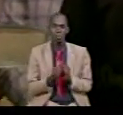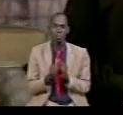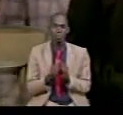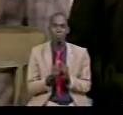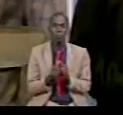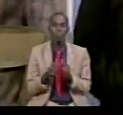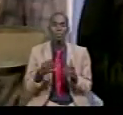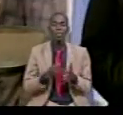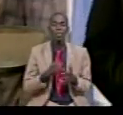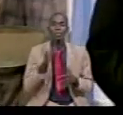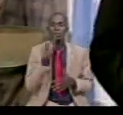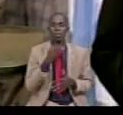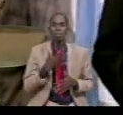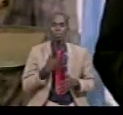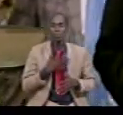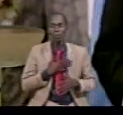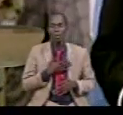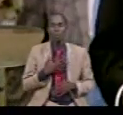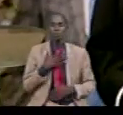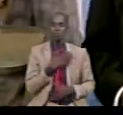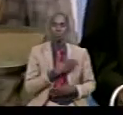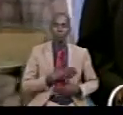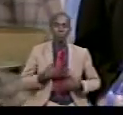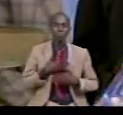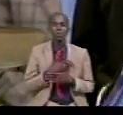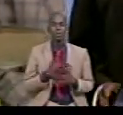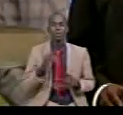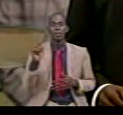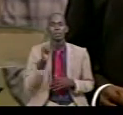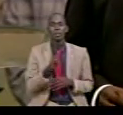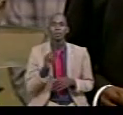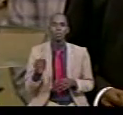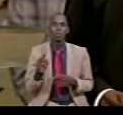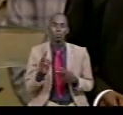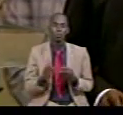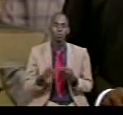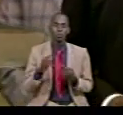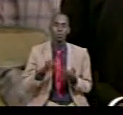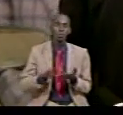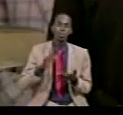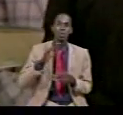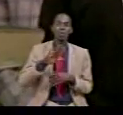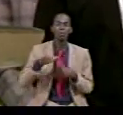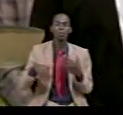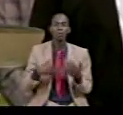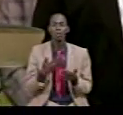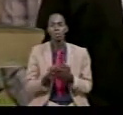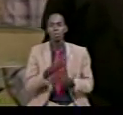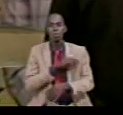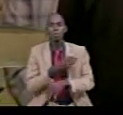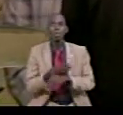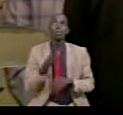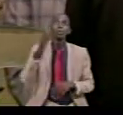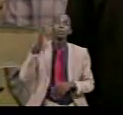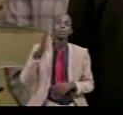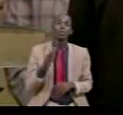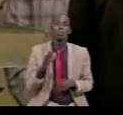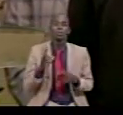It is my pleasure, therefore, to the glory of the Almighty God,